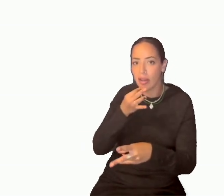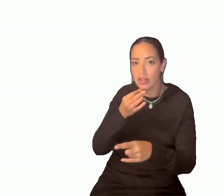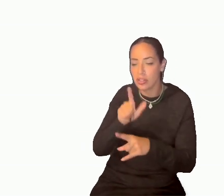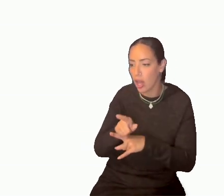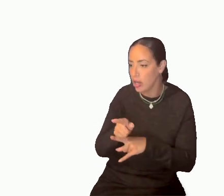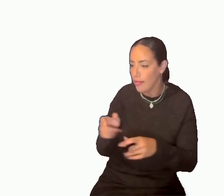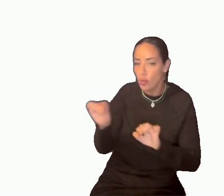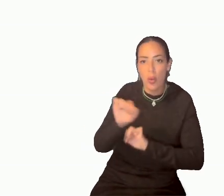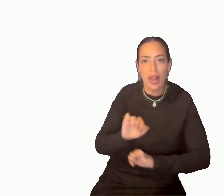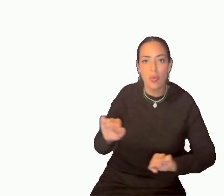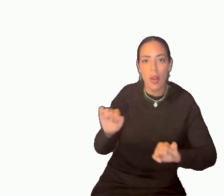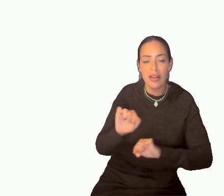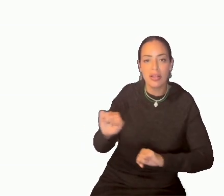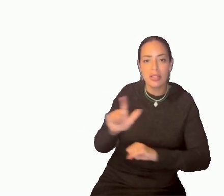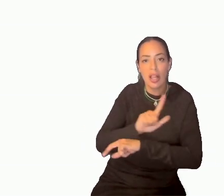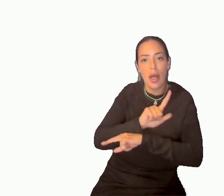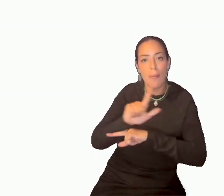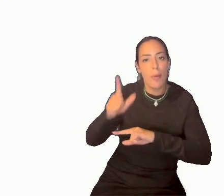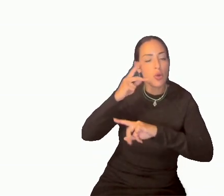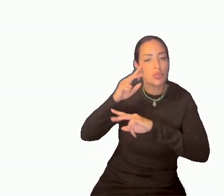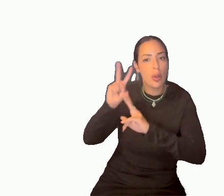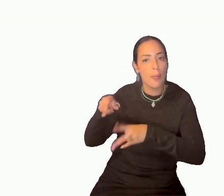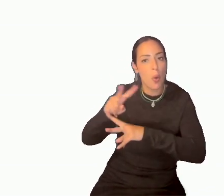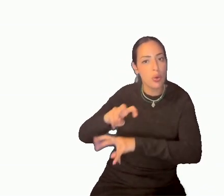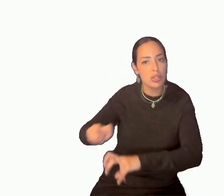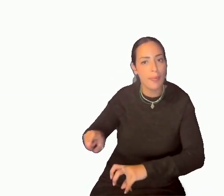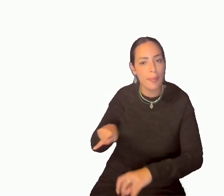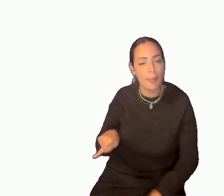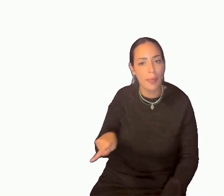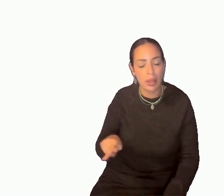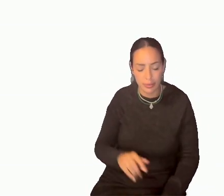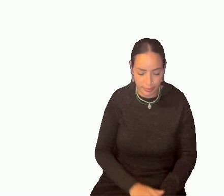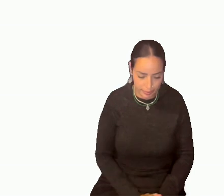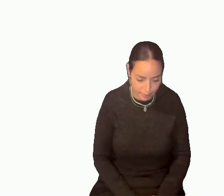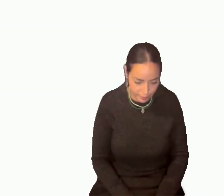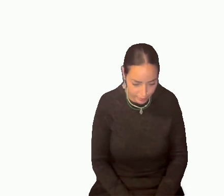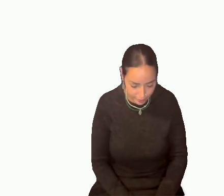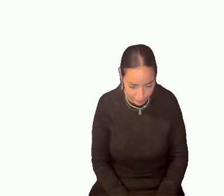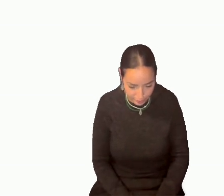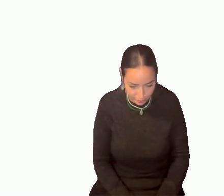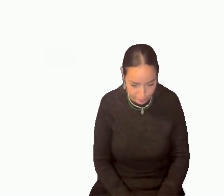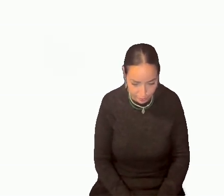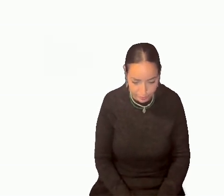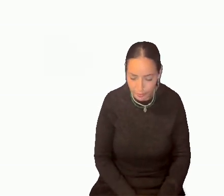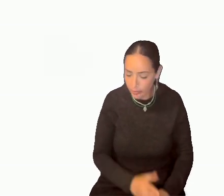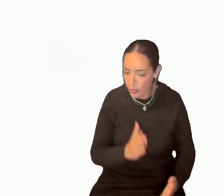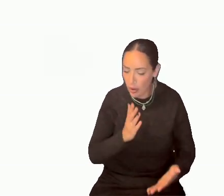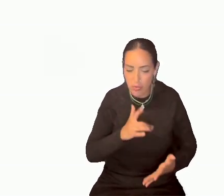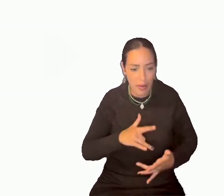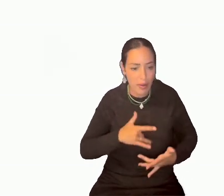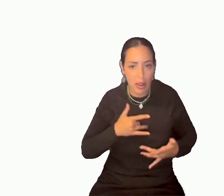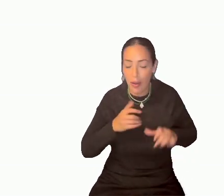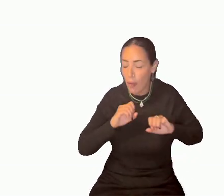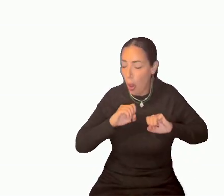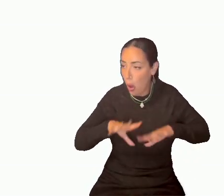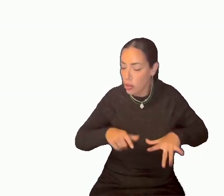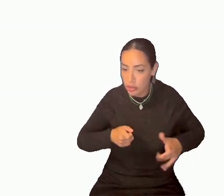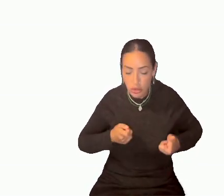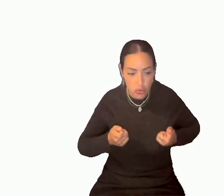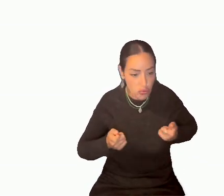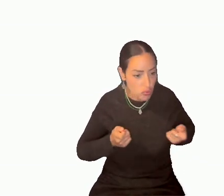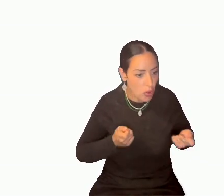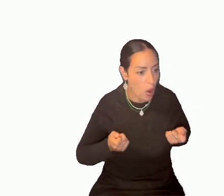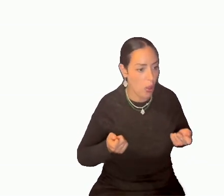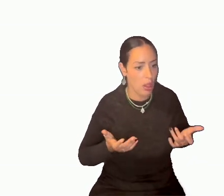a post-mortem had been conducted. She explains how, "I felt I had really lost control of the